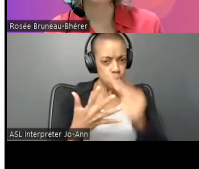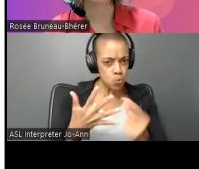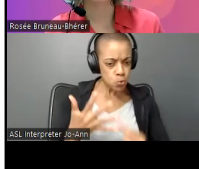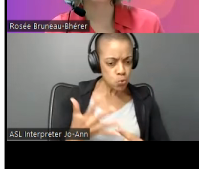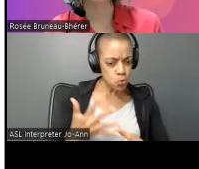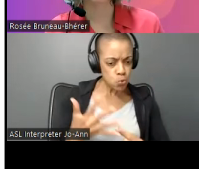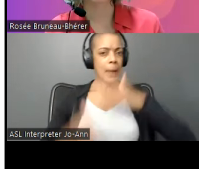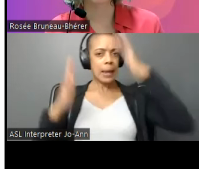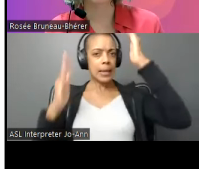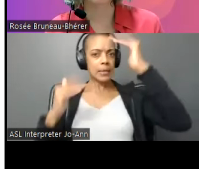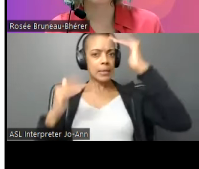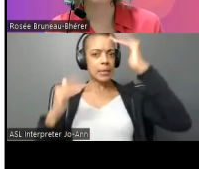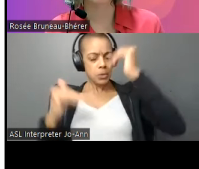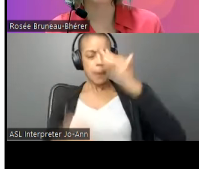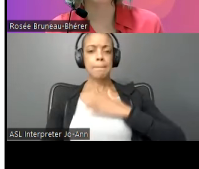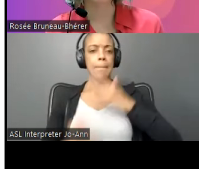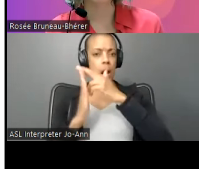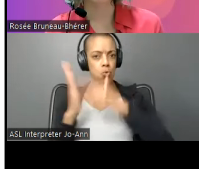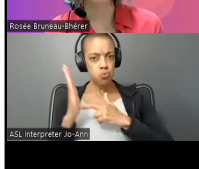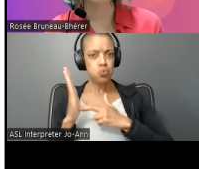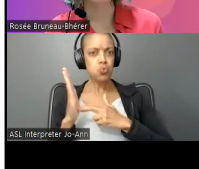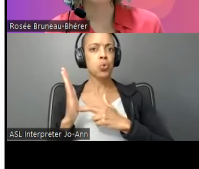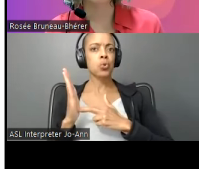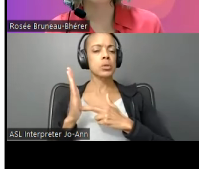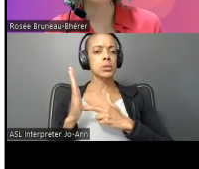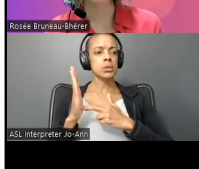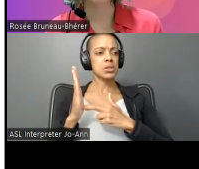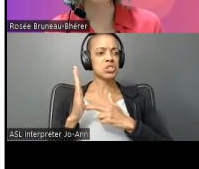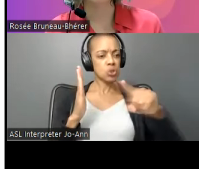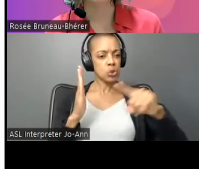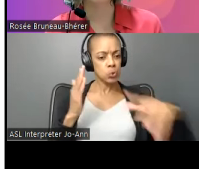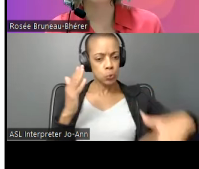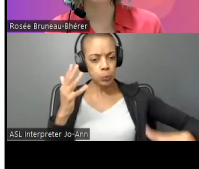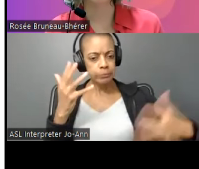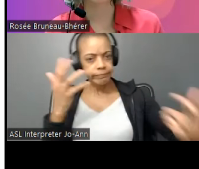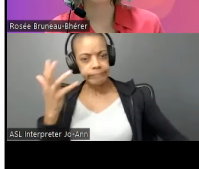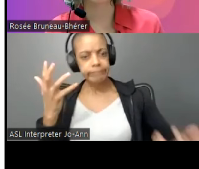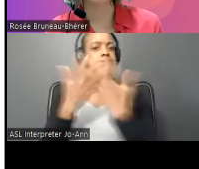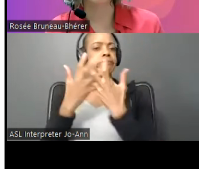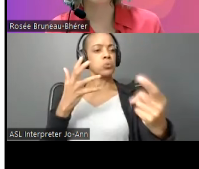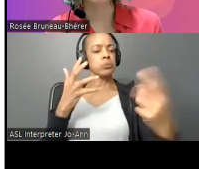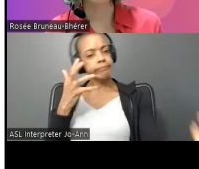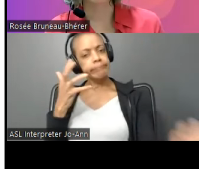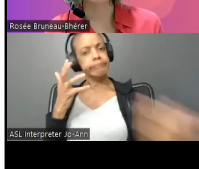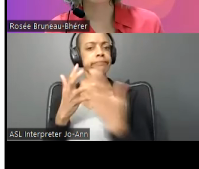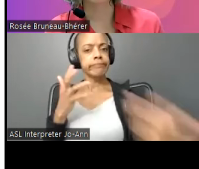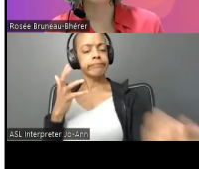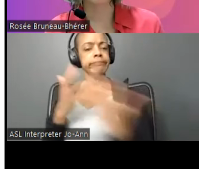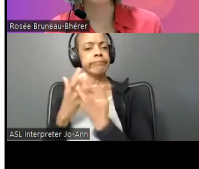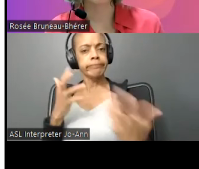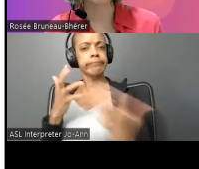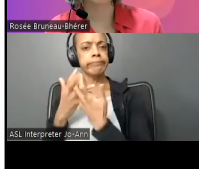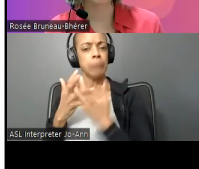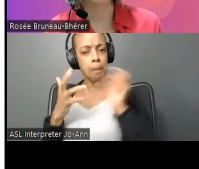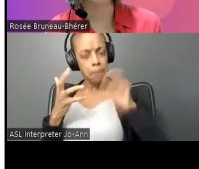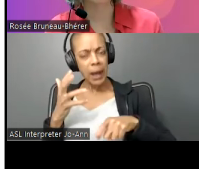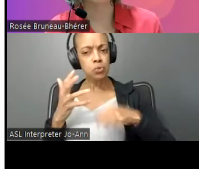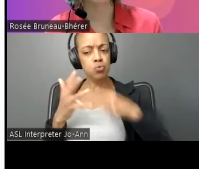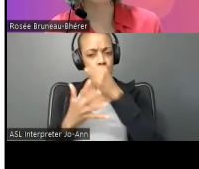expectations, with our rules, to talk to us, to tell us what's happened in the past week. We impose